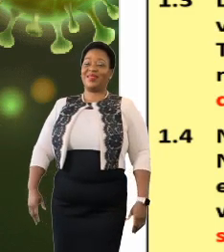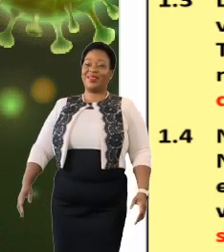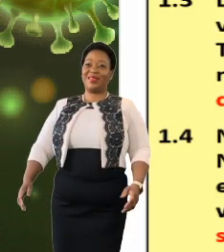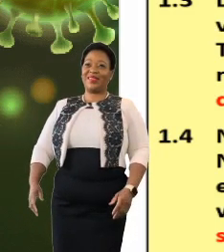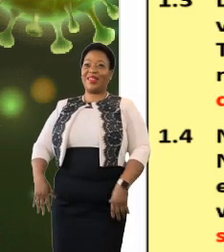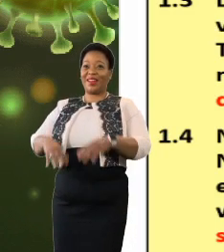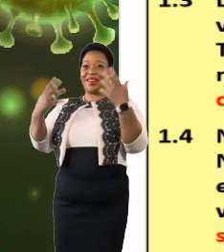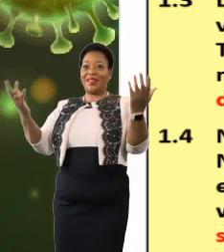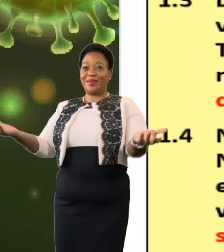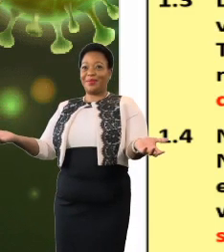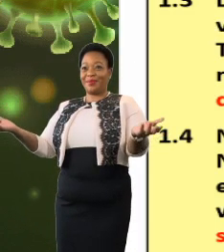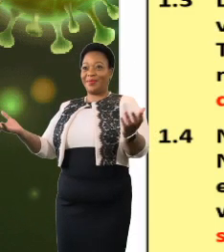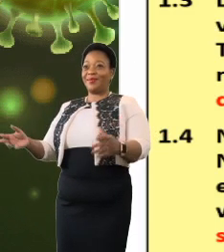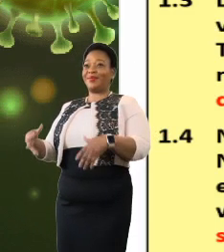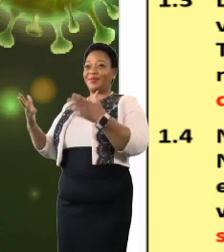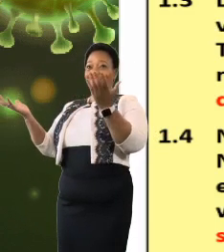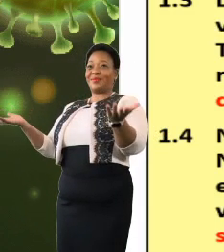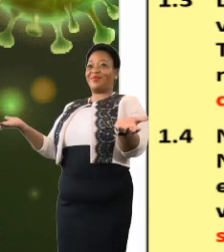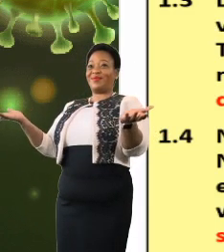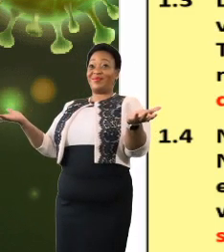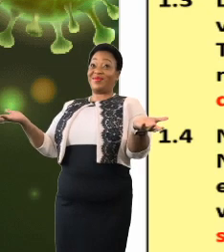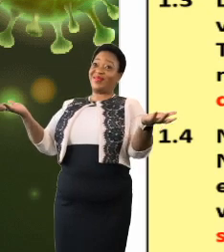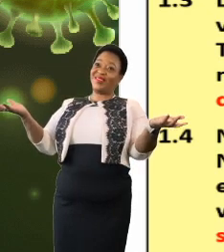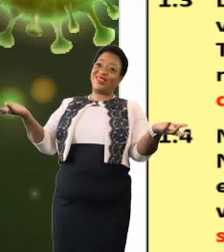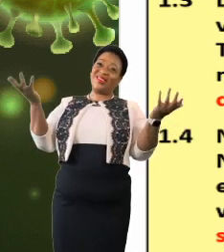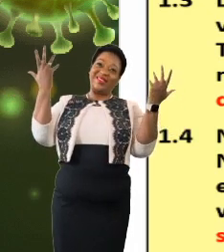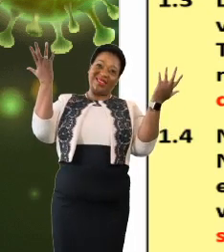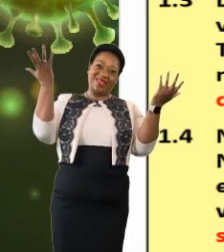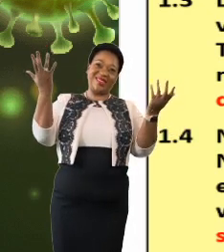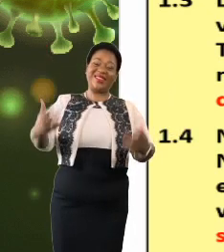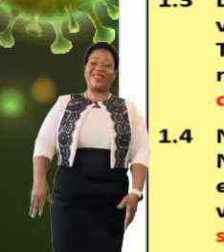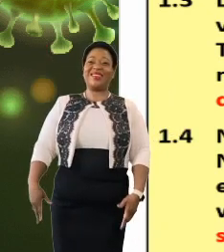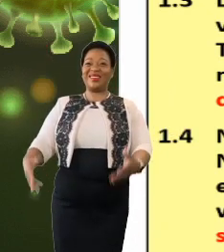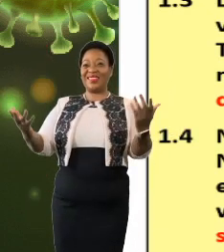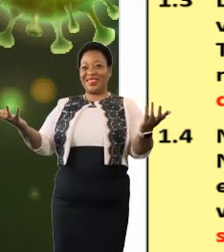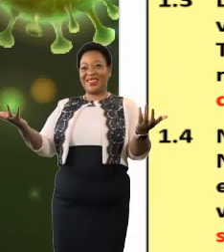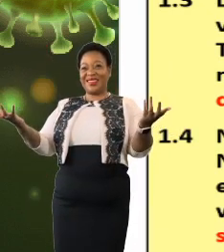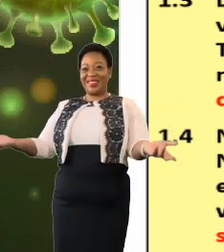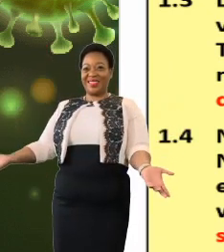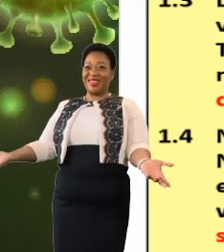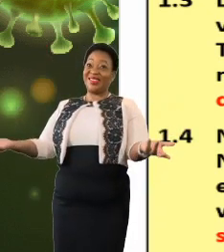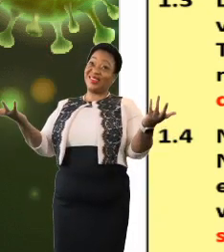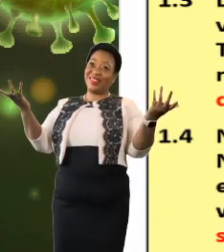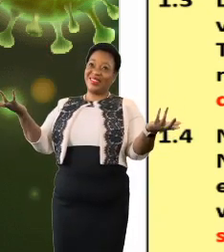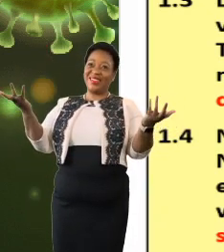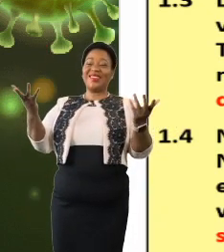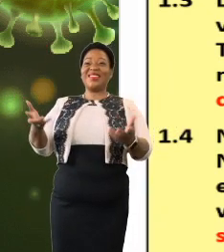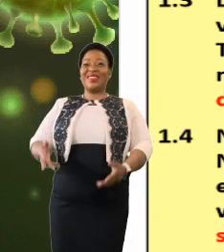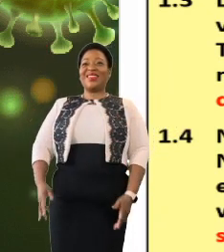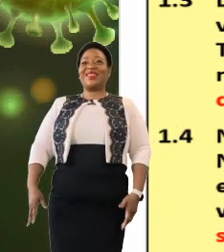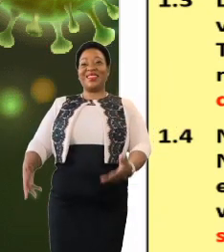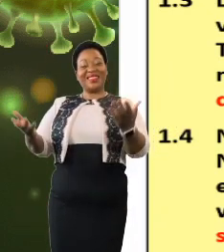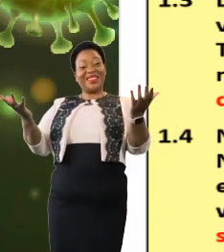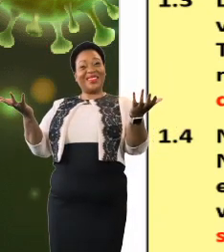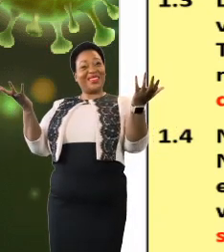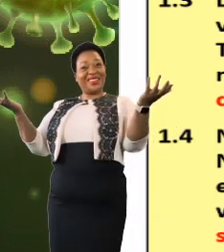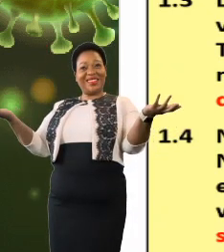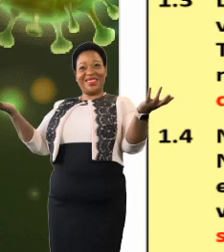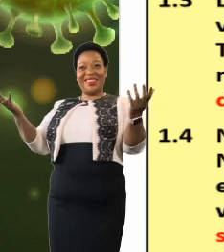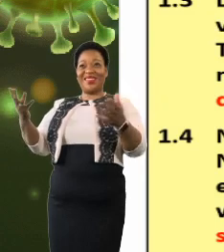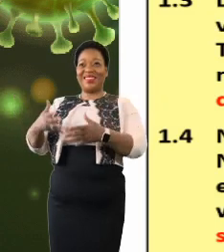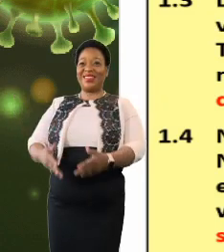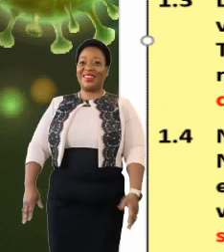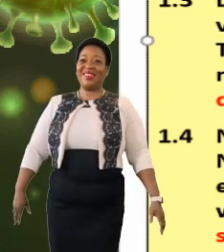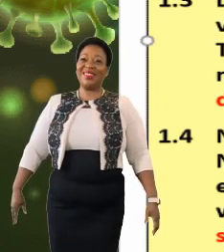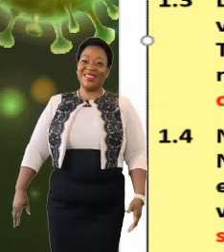easily compare with the health situation in the province, with people really not having food to eat, with